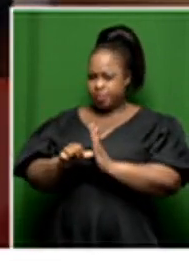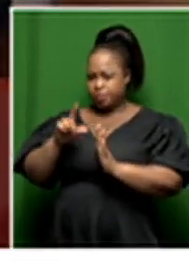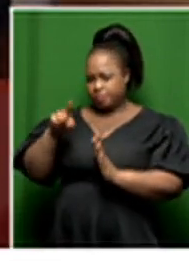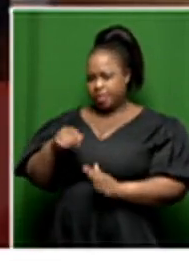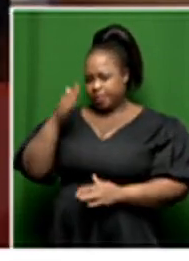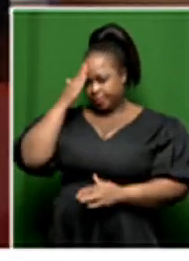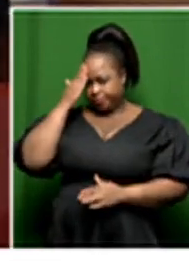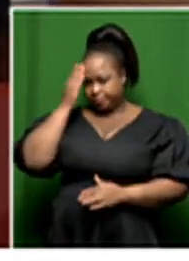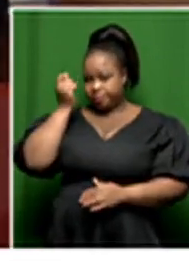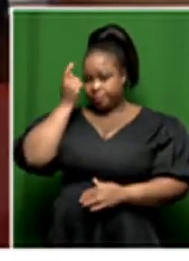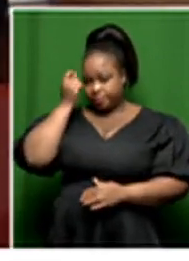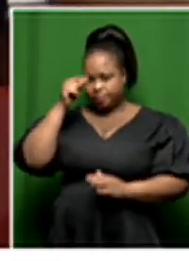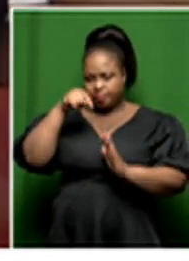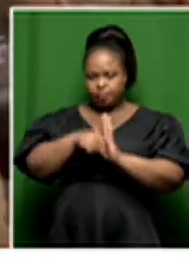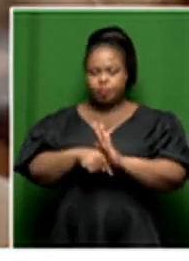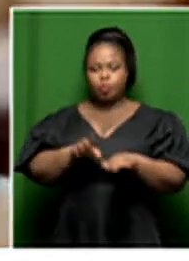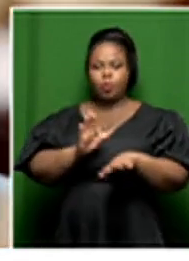understands the context.